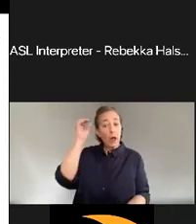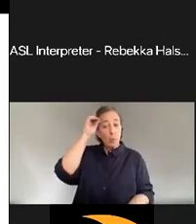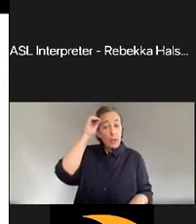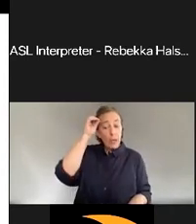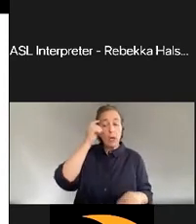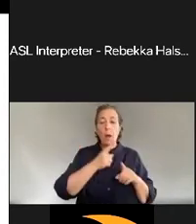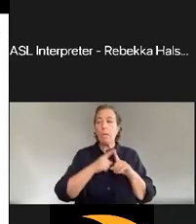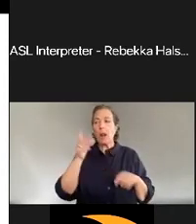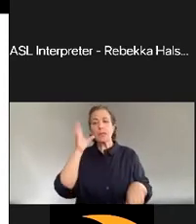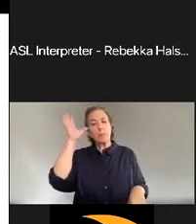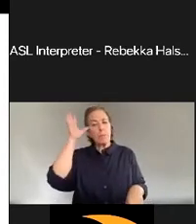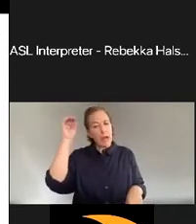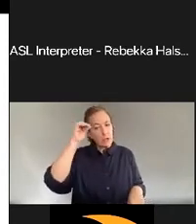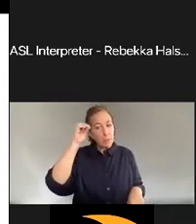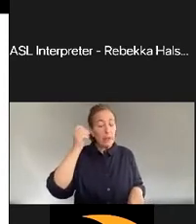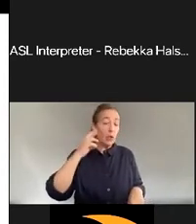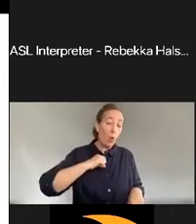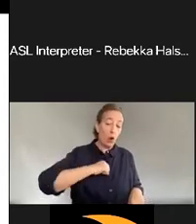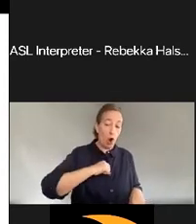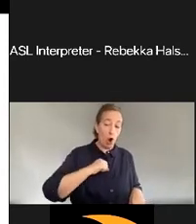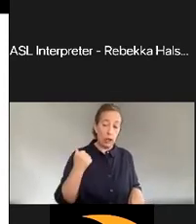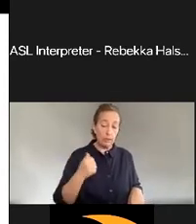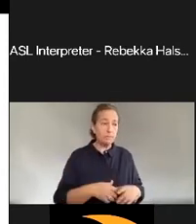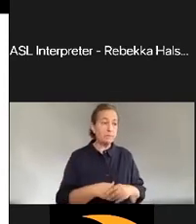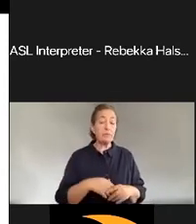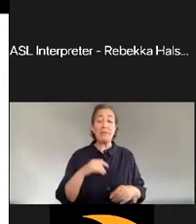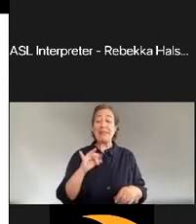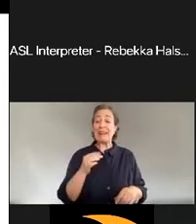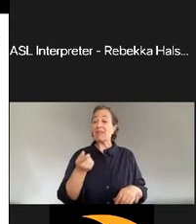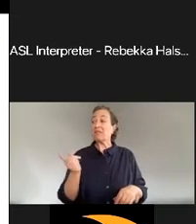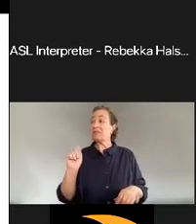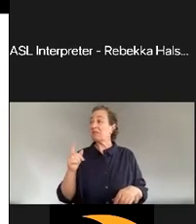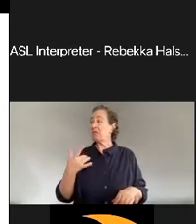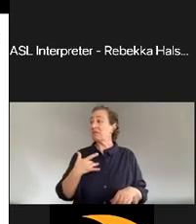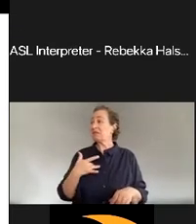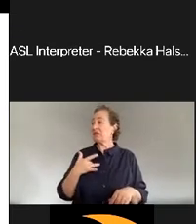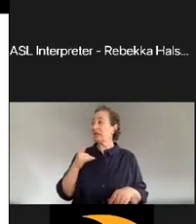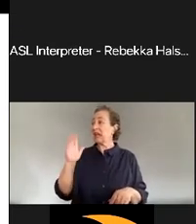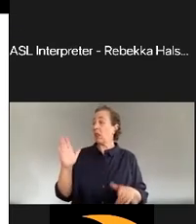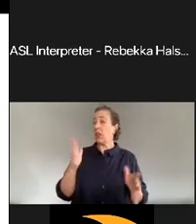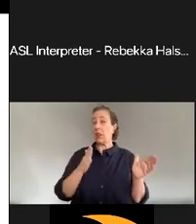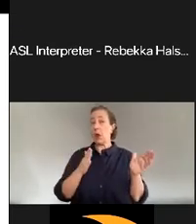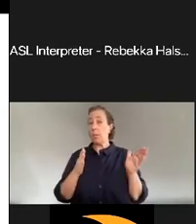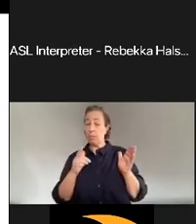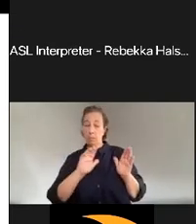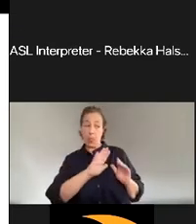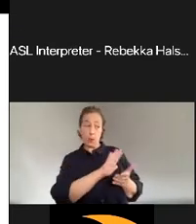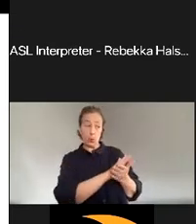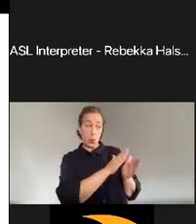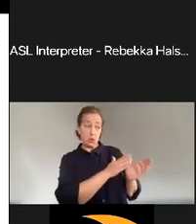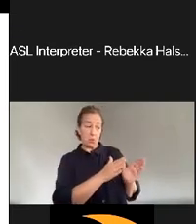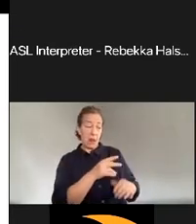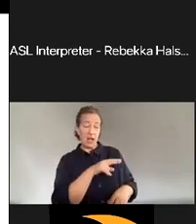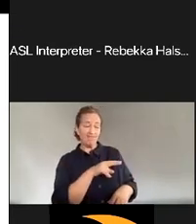their parents or guardians. And if a parent or guardian feels that a child's plan is not appropriate or their child is